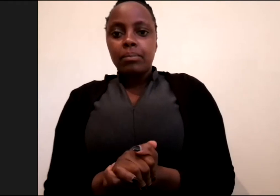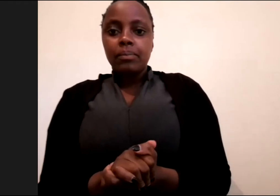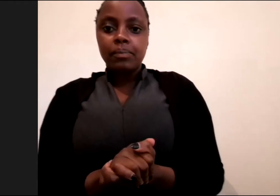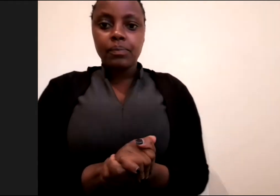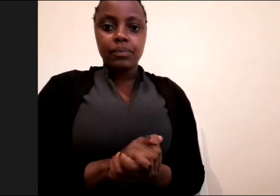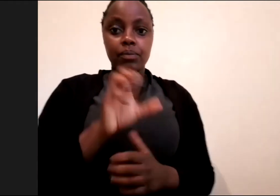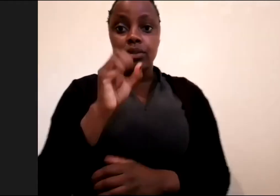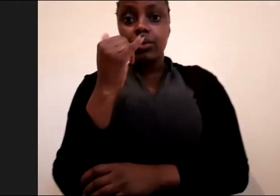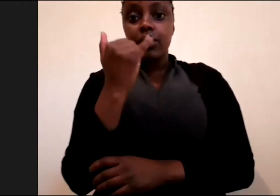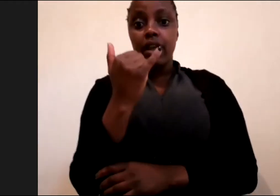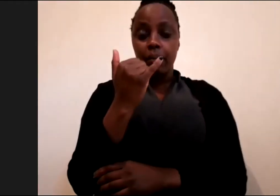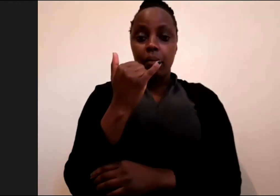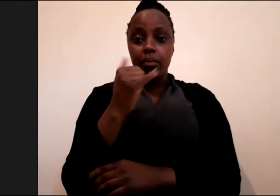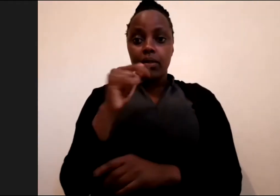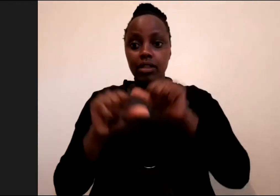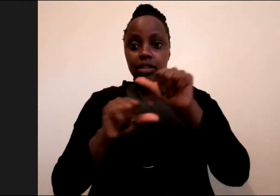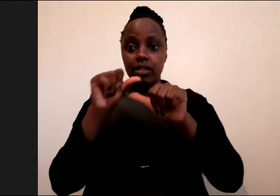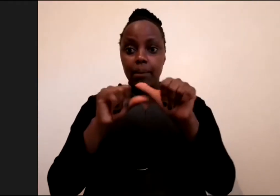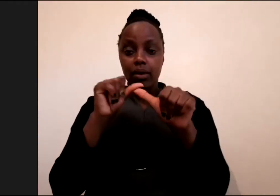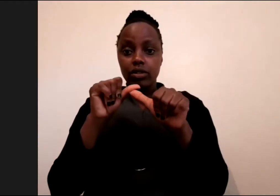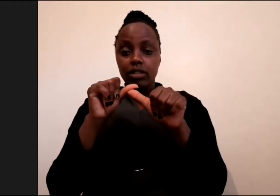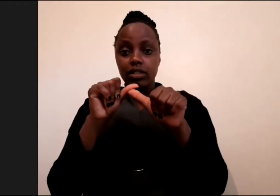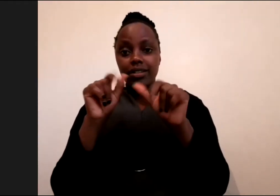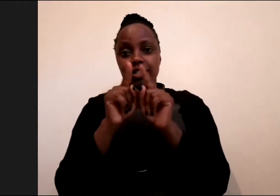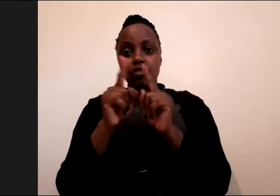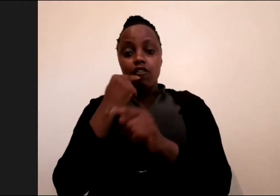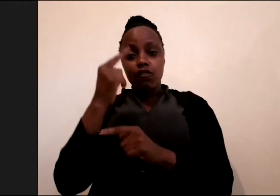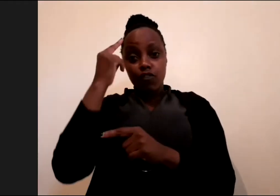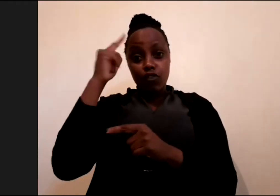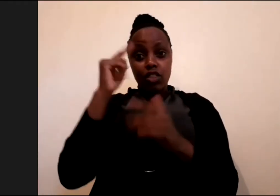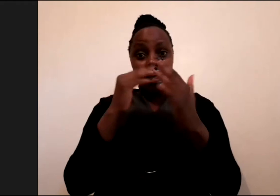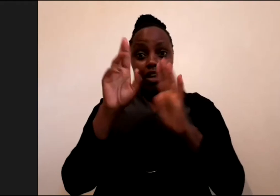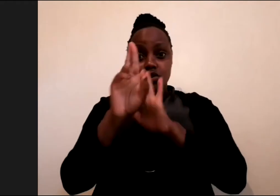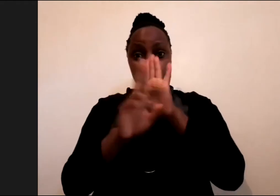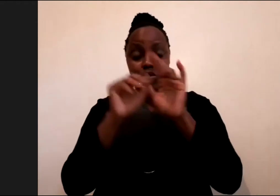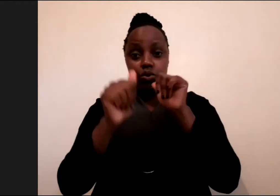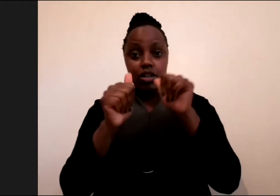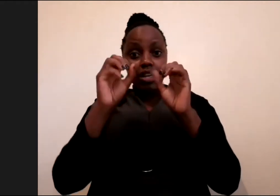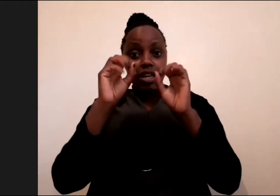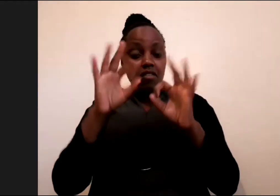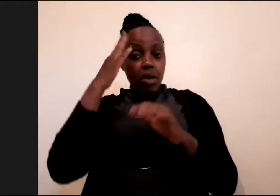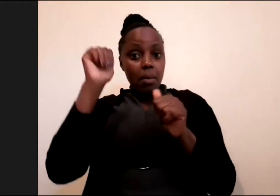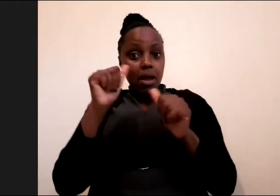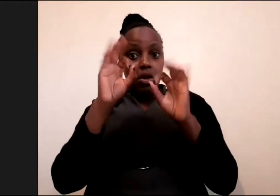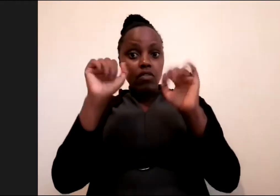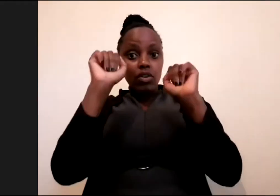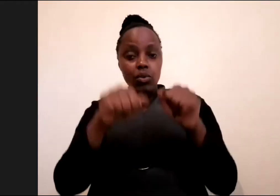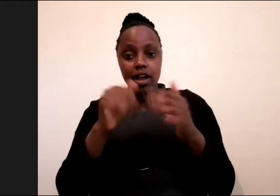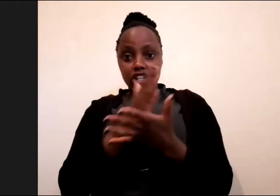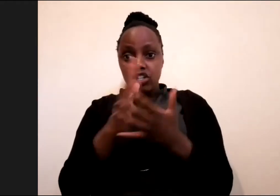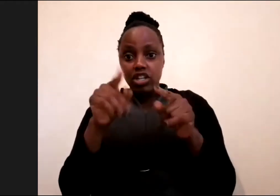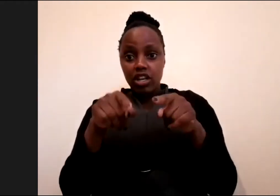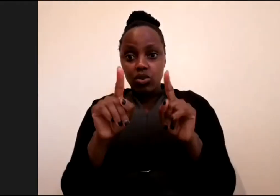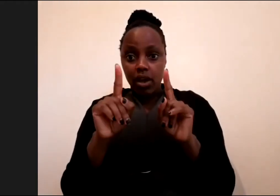So that's about it for housekeeping. Virginia, are you able to share your